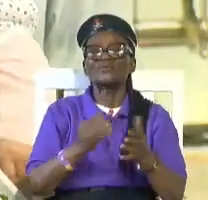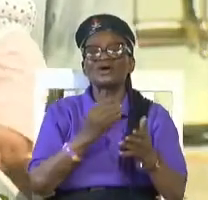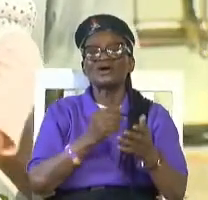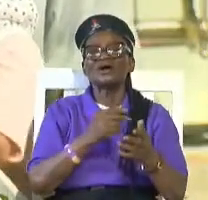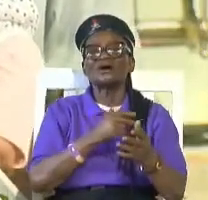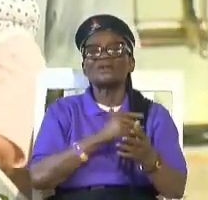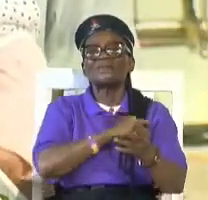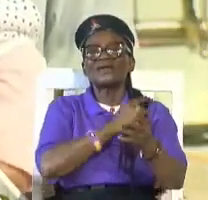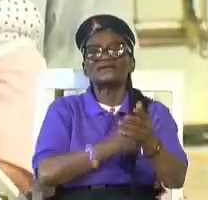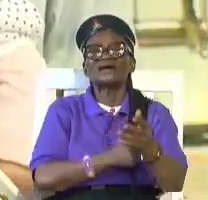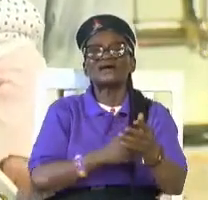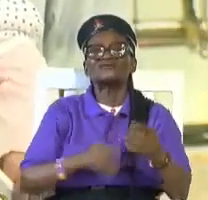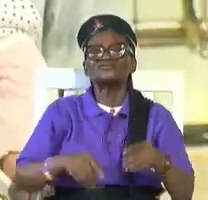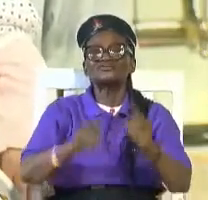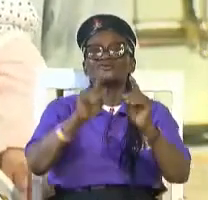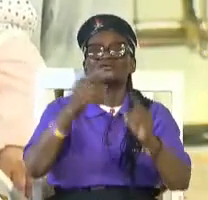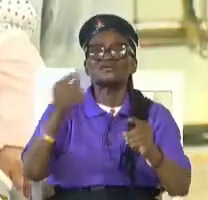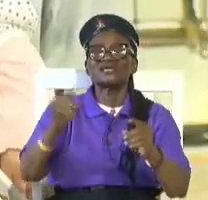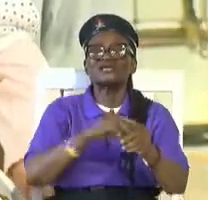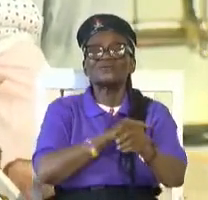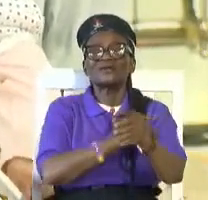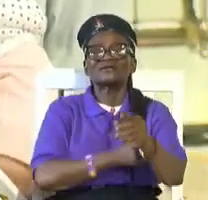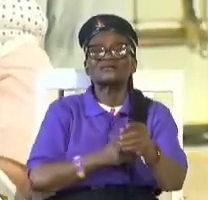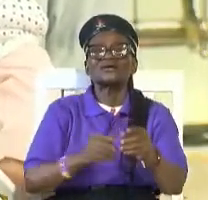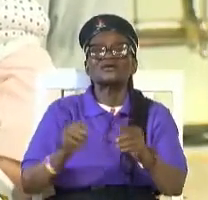And during the pregnancy, there was no problem.